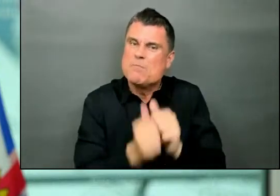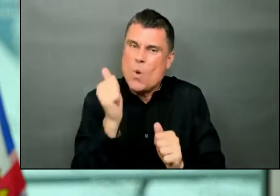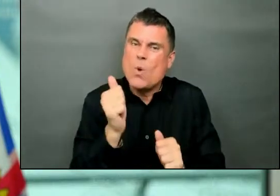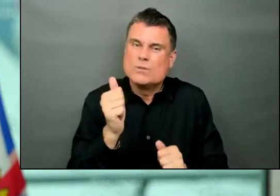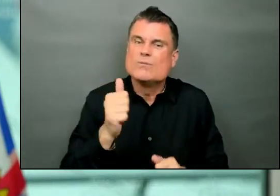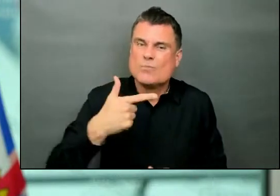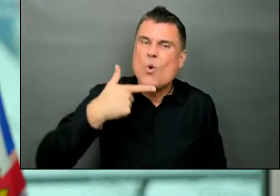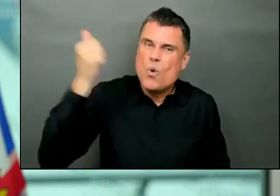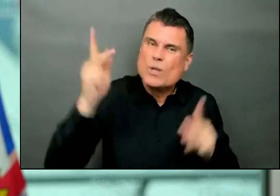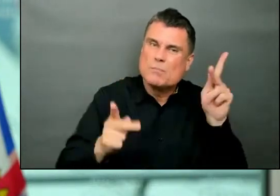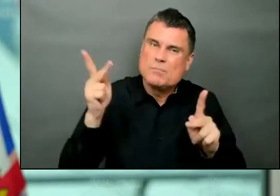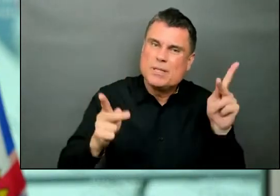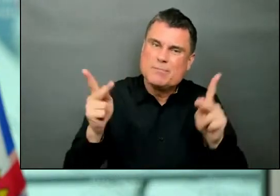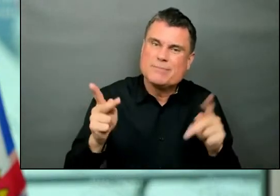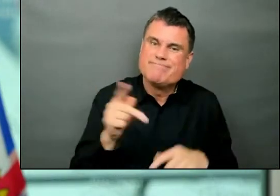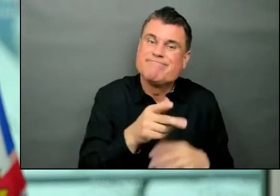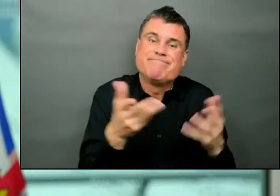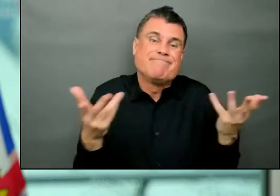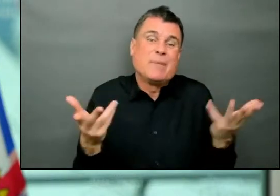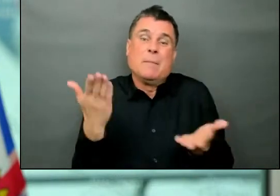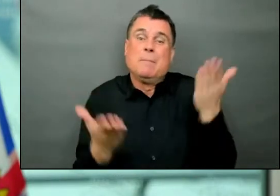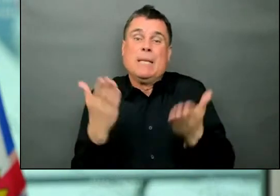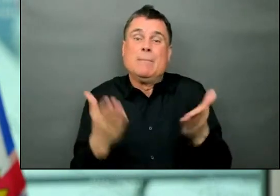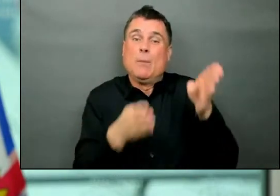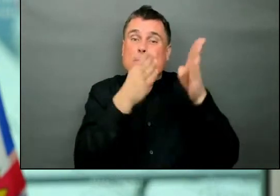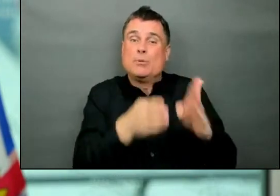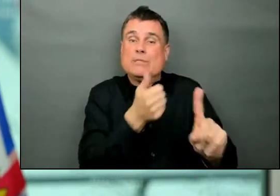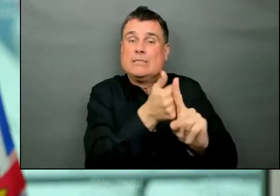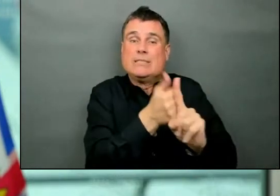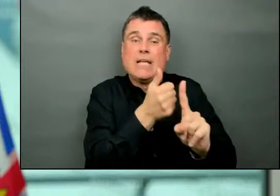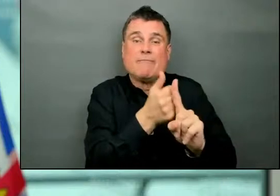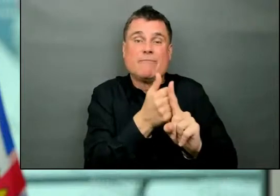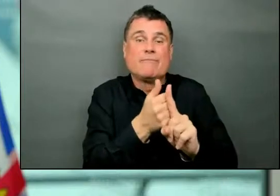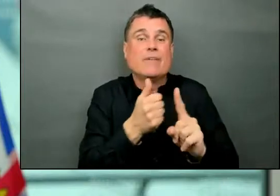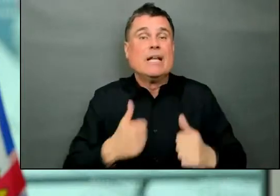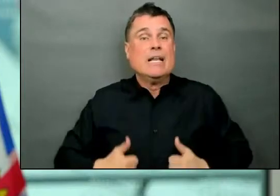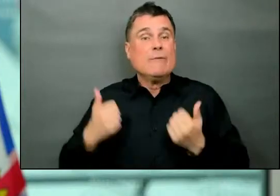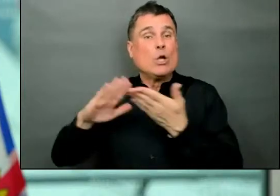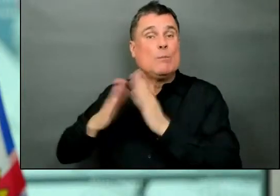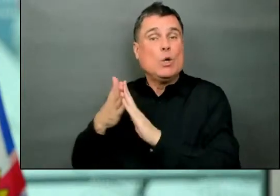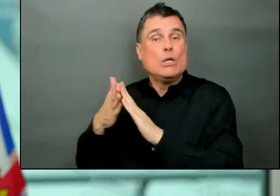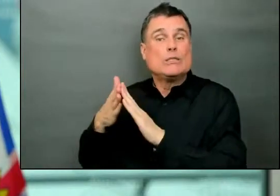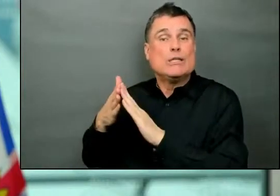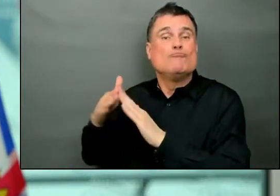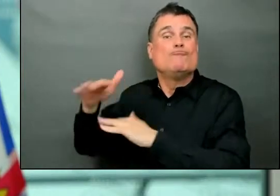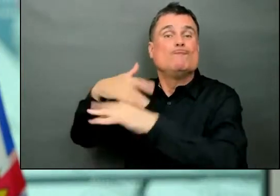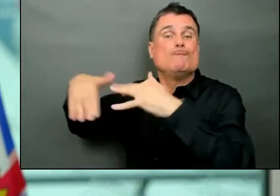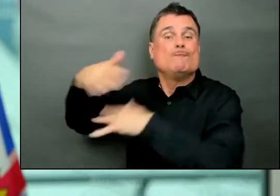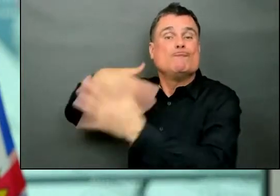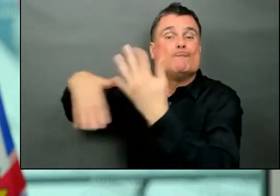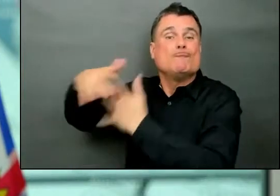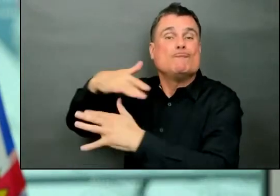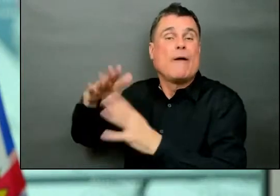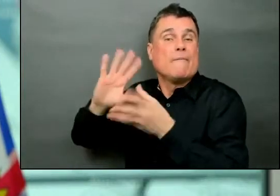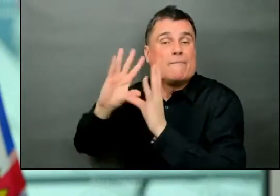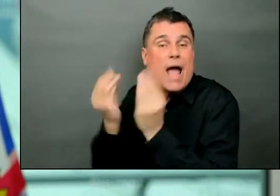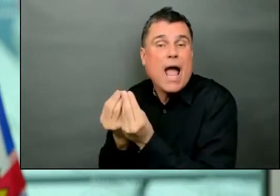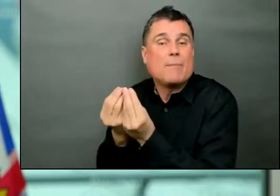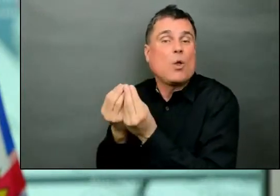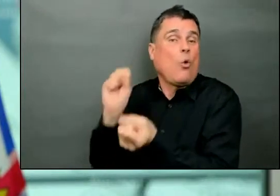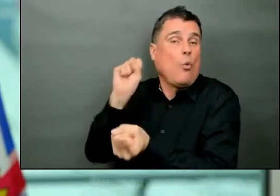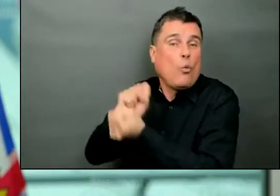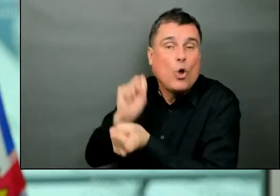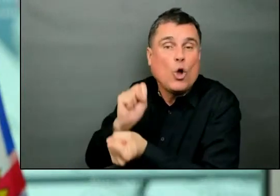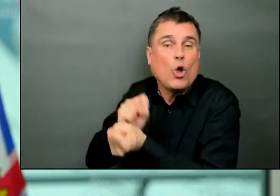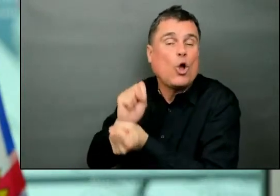So people who are living in the community who become infected, whether through family members, through social interactions, through work. But